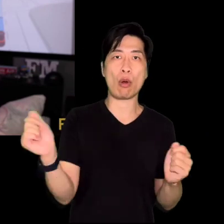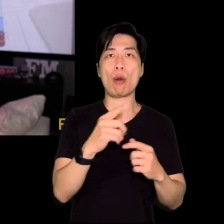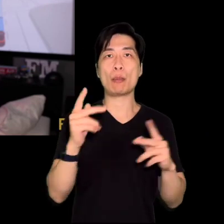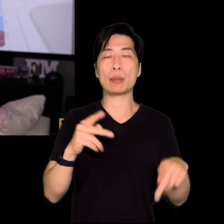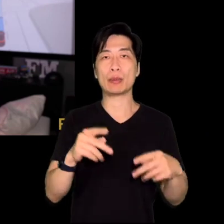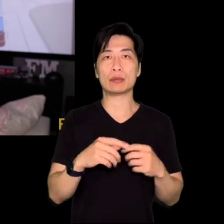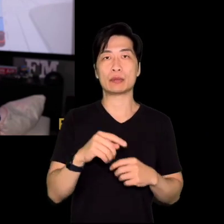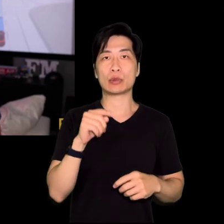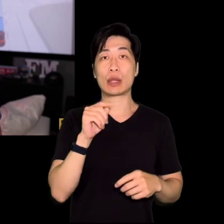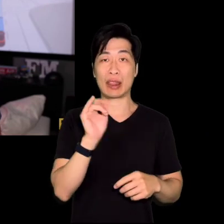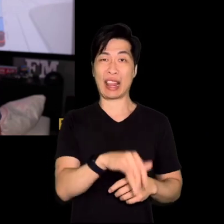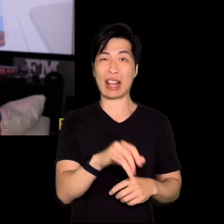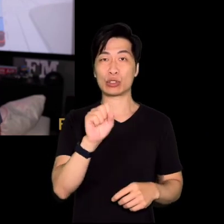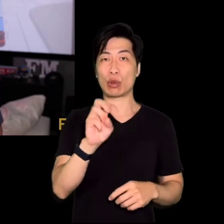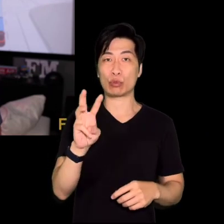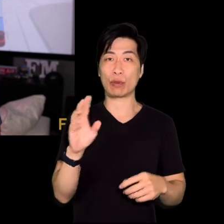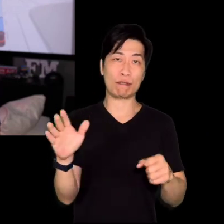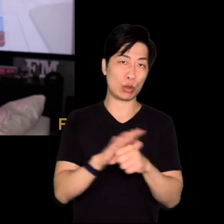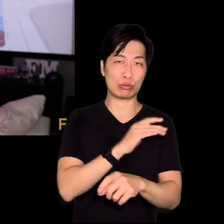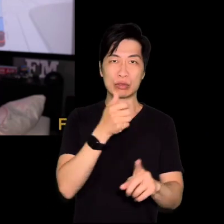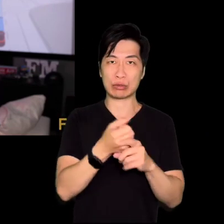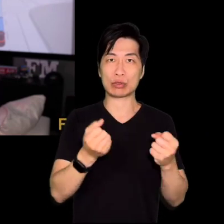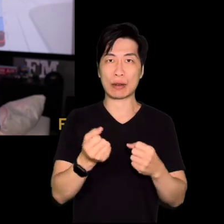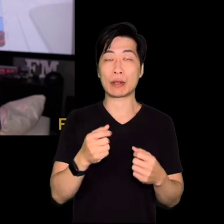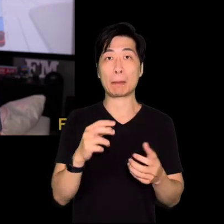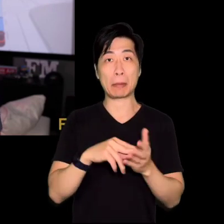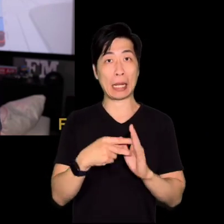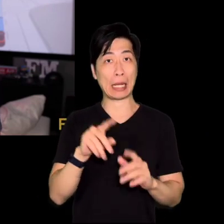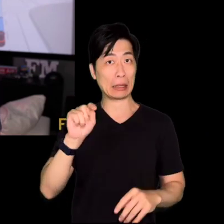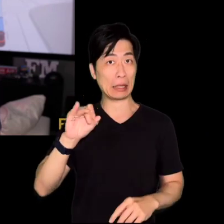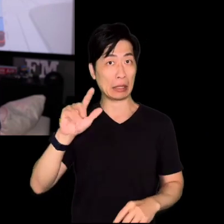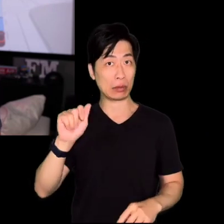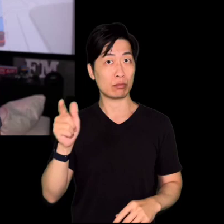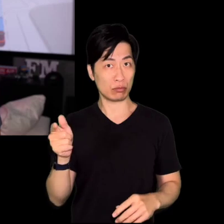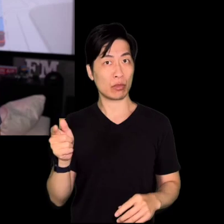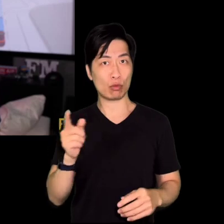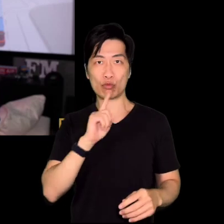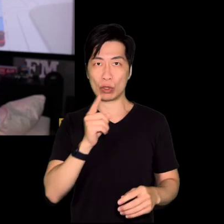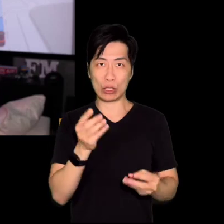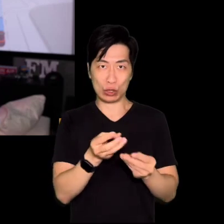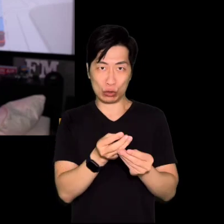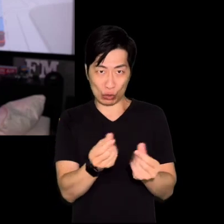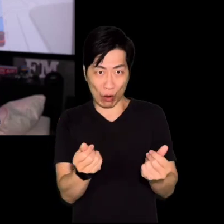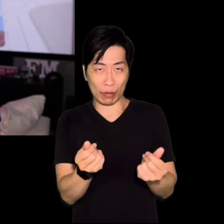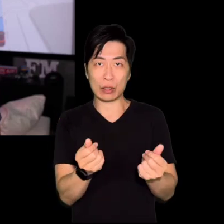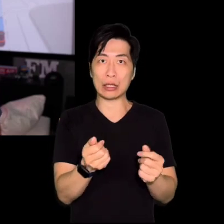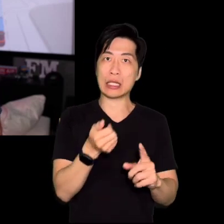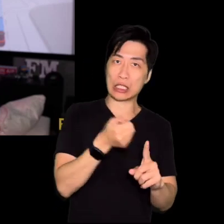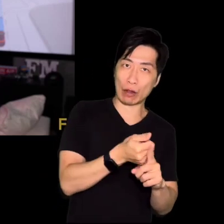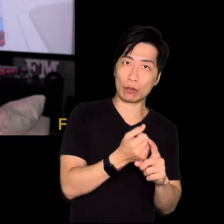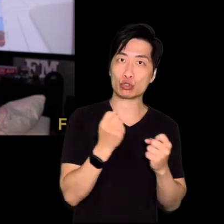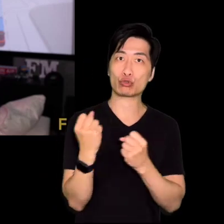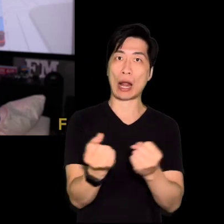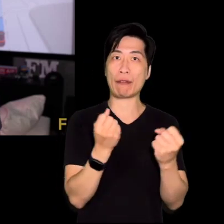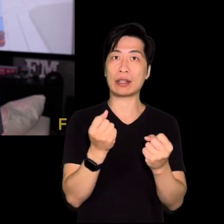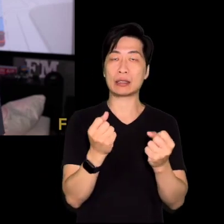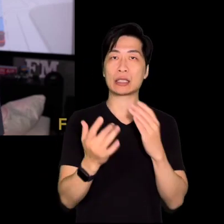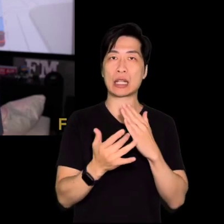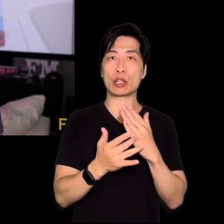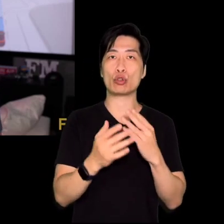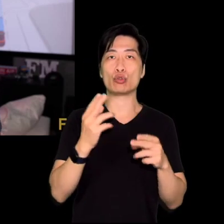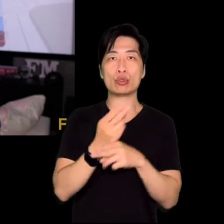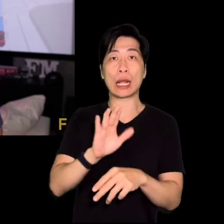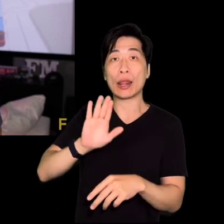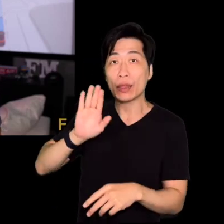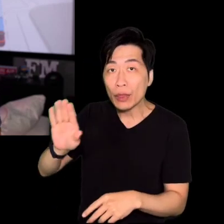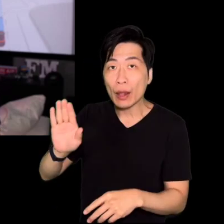self-driving software, which also implies that Tesla is essentially solving for self-driving technology using their solution.